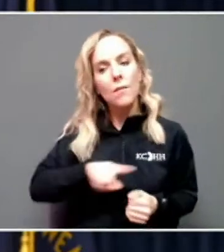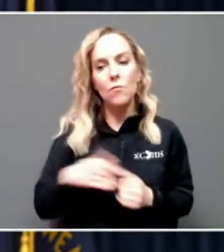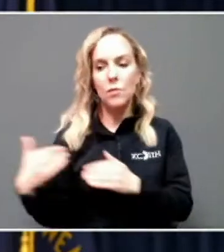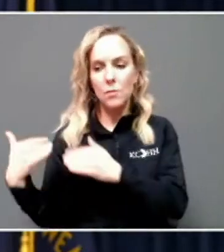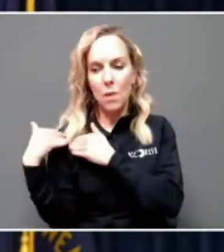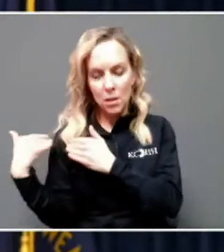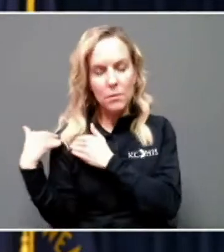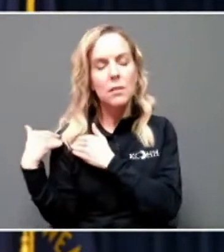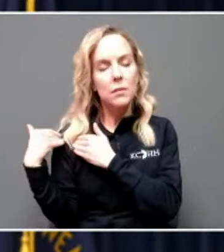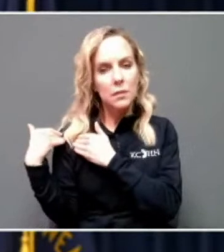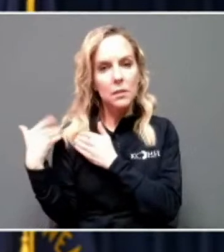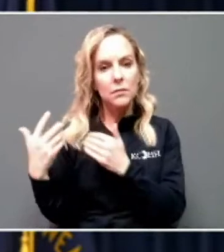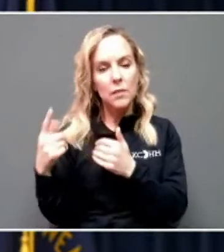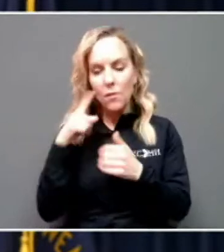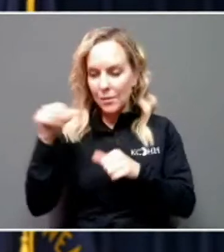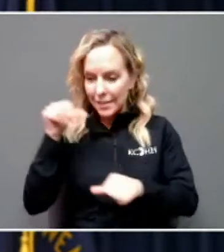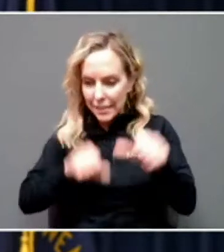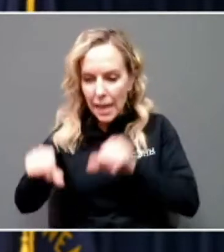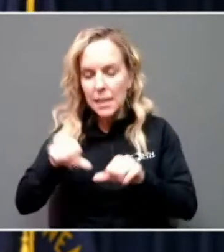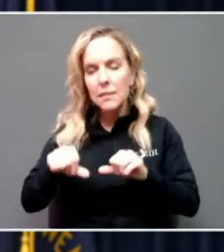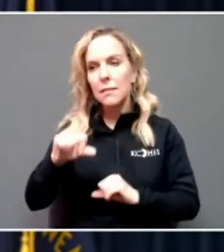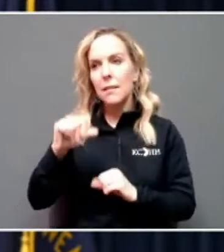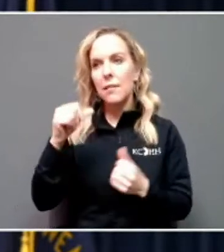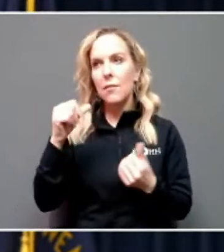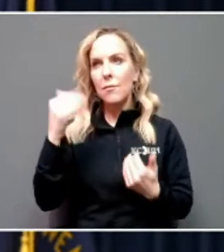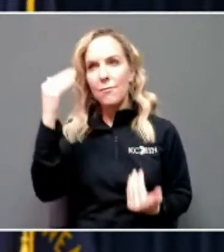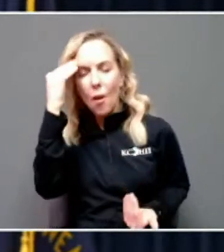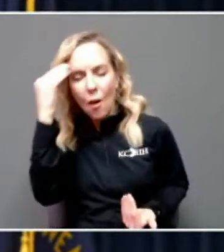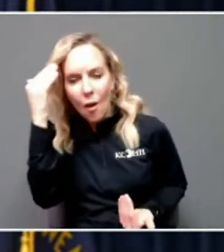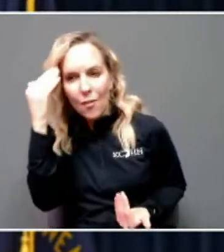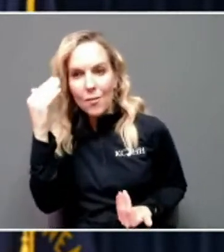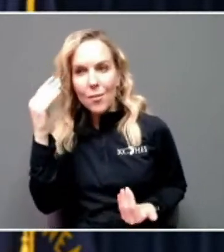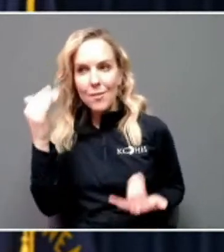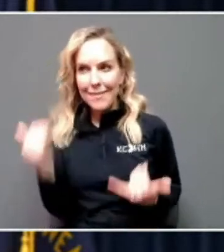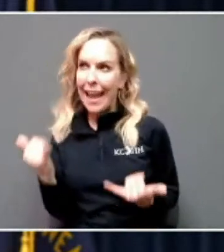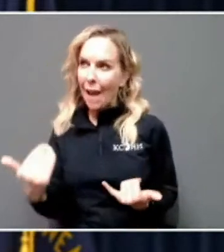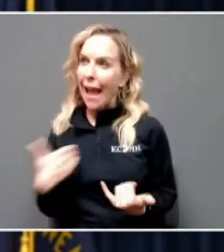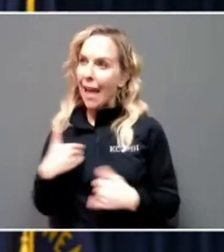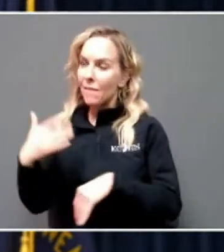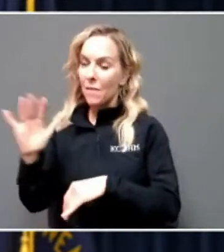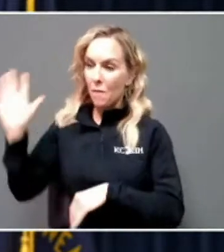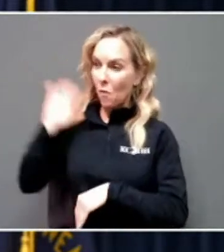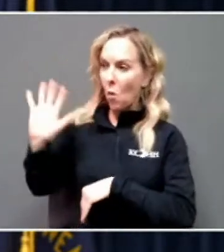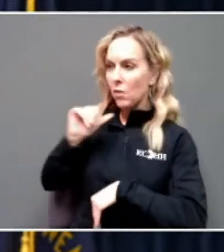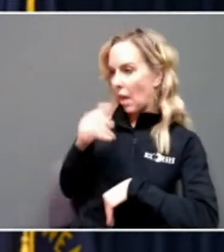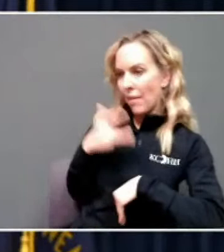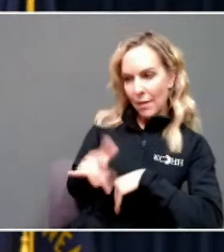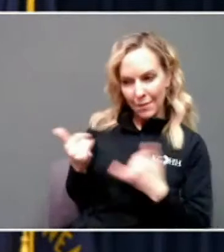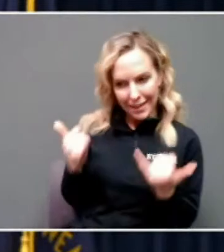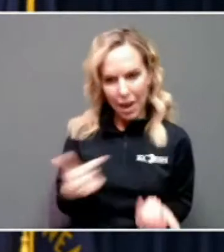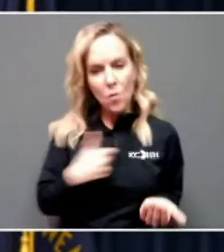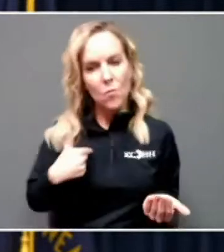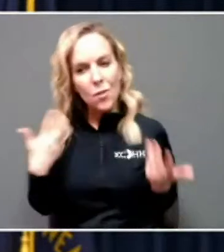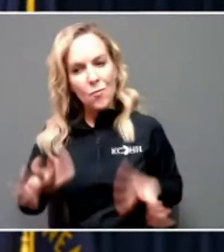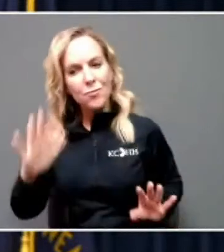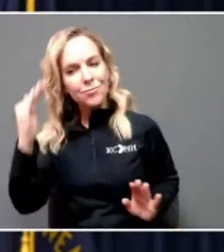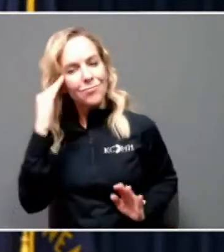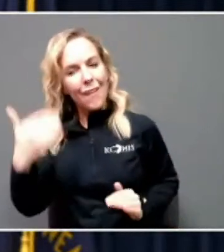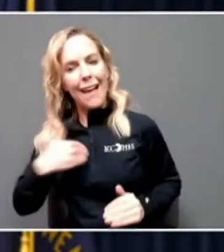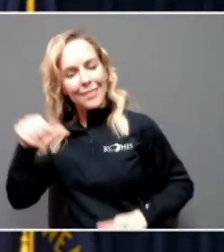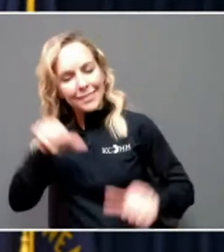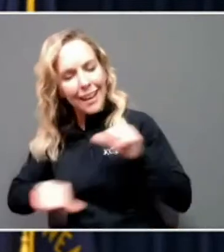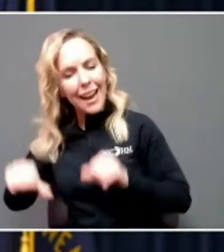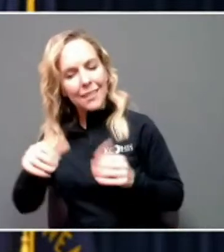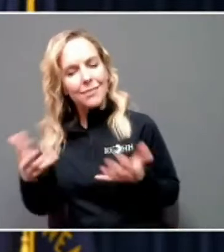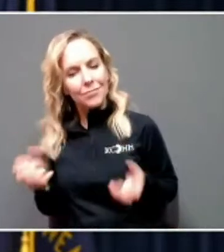the science and the knowledge that we have that wasn't available to previous generations to do it better. Melissa